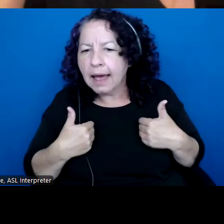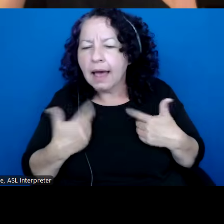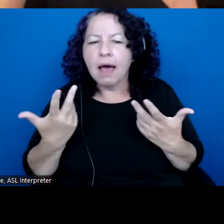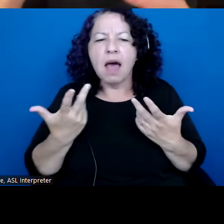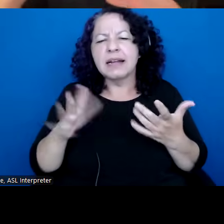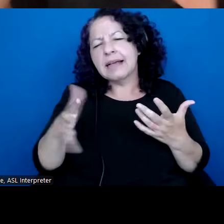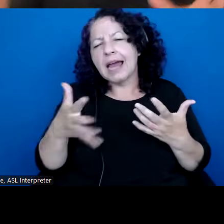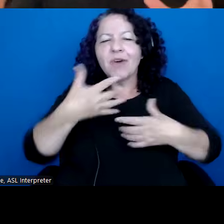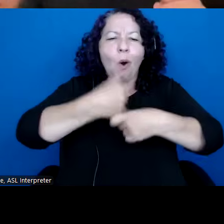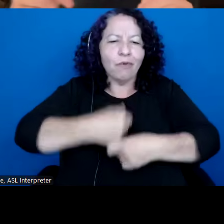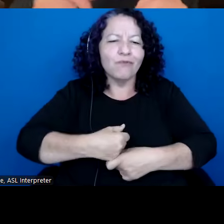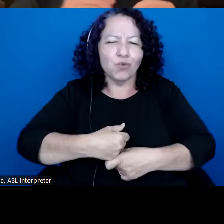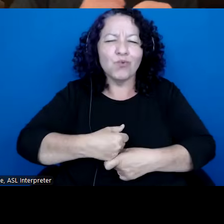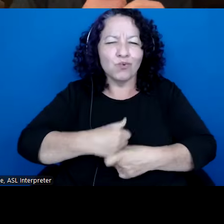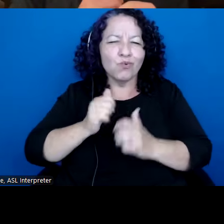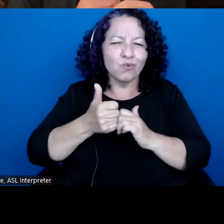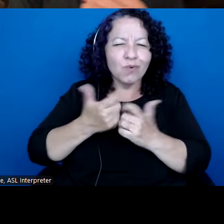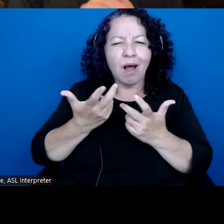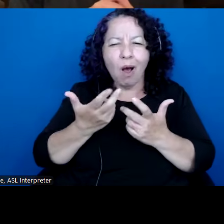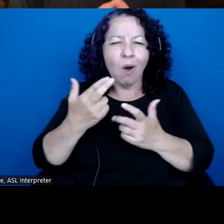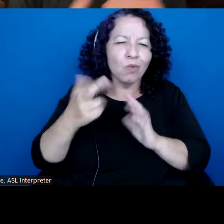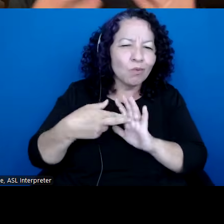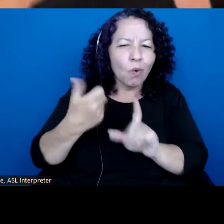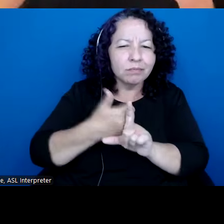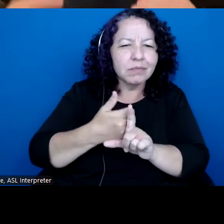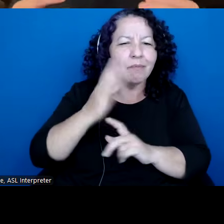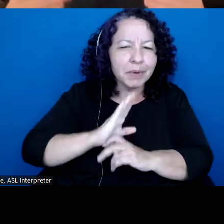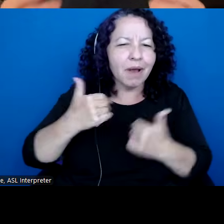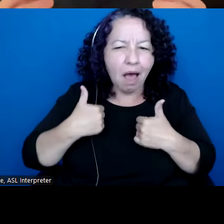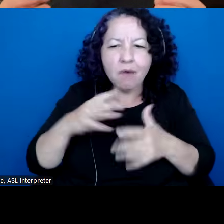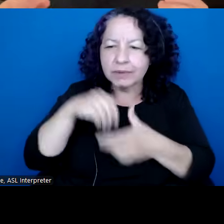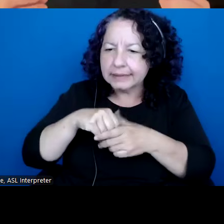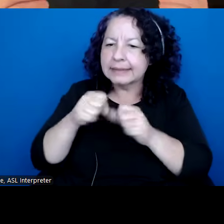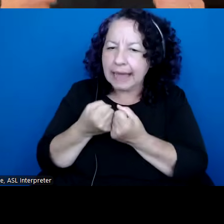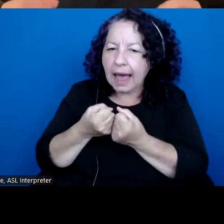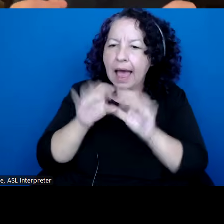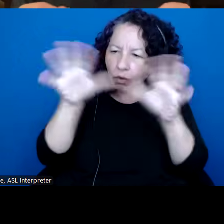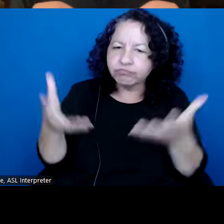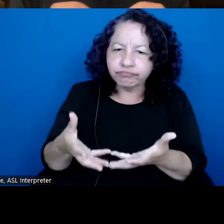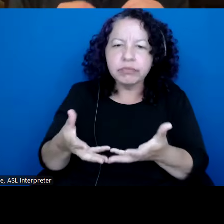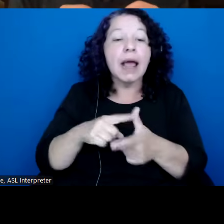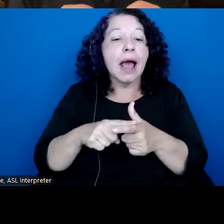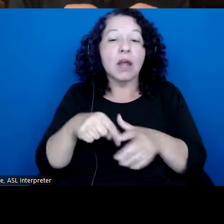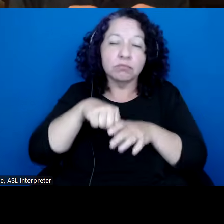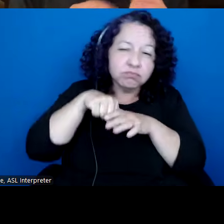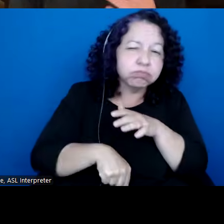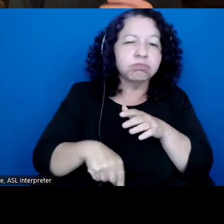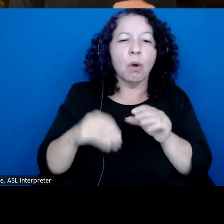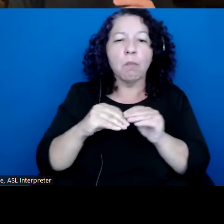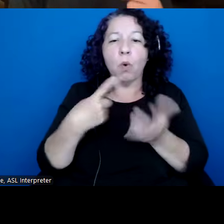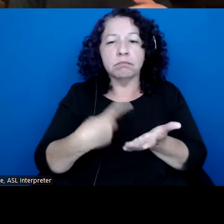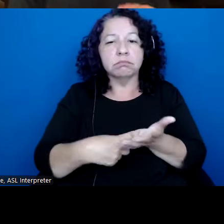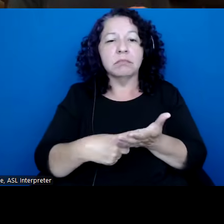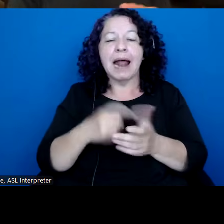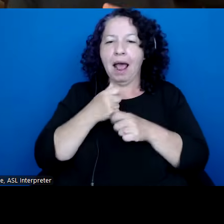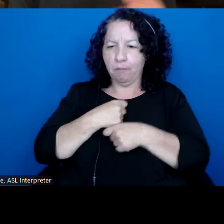overview framing about the role of beer in the society. And then we really dig down in first to the brewing of beer, starting